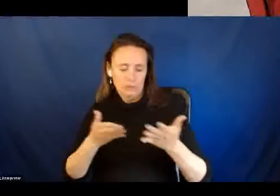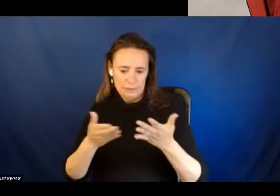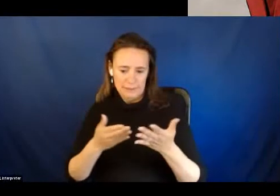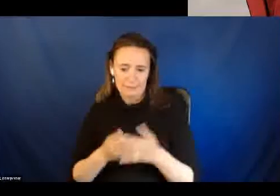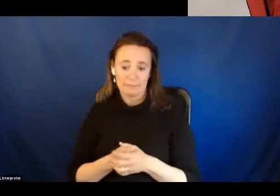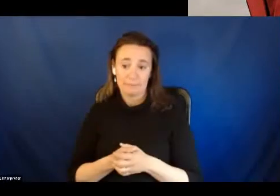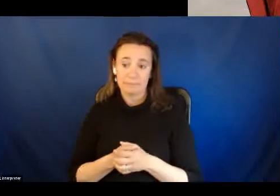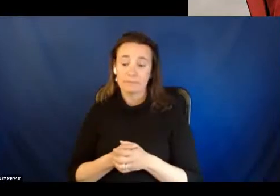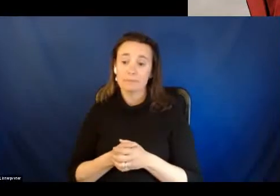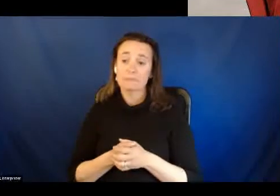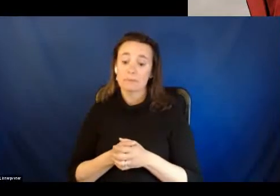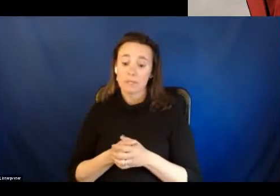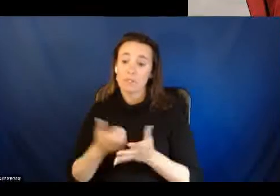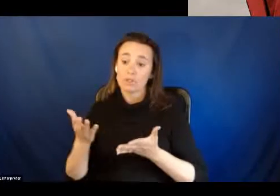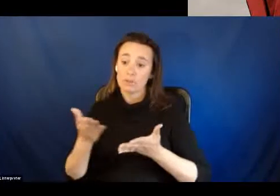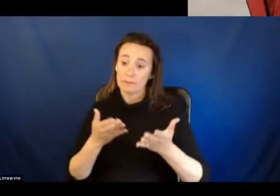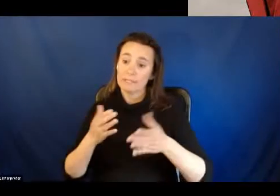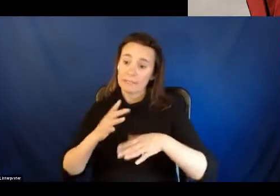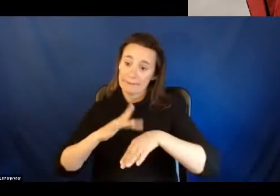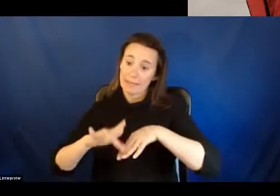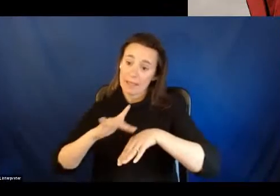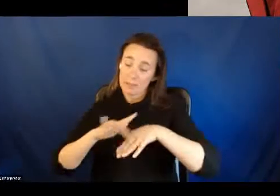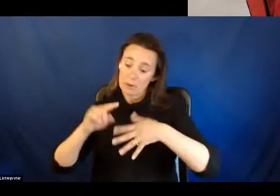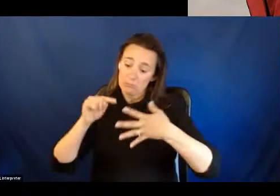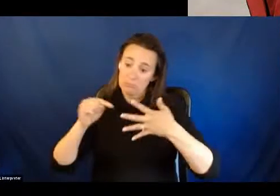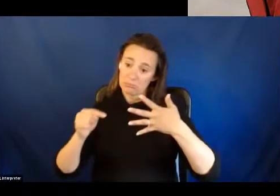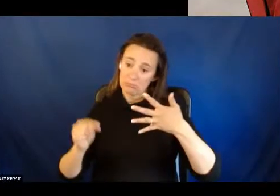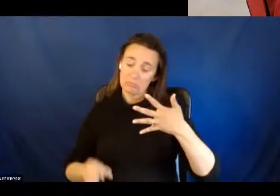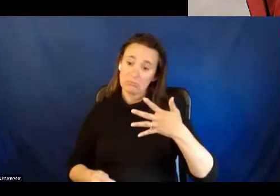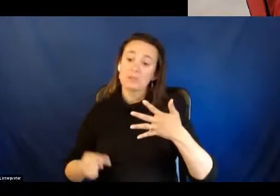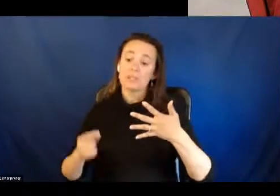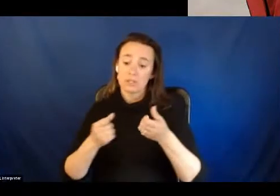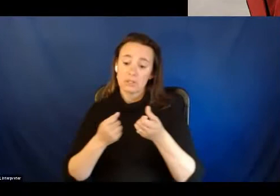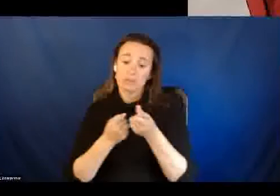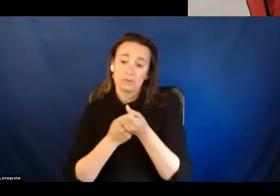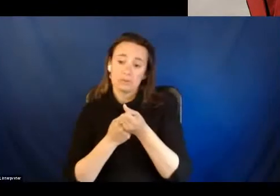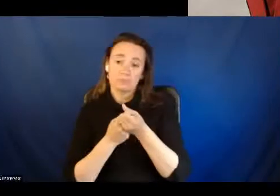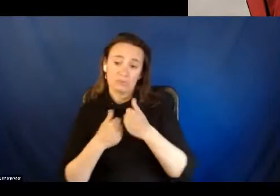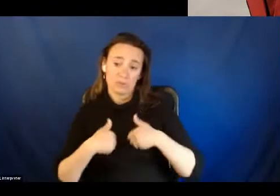still have a way to receive support when they may need it the most.